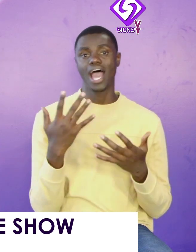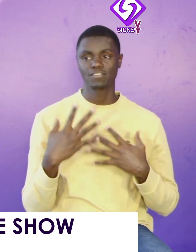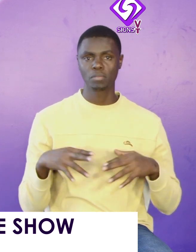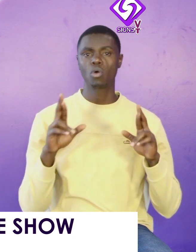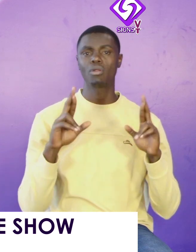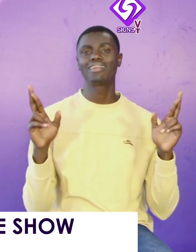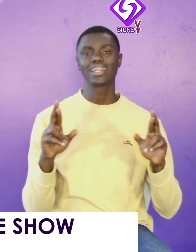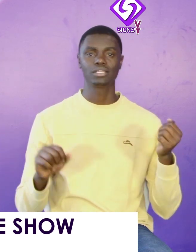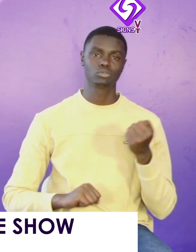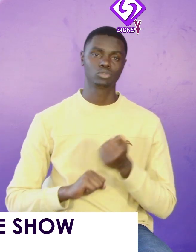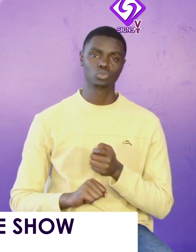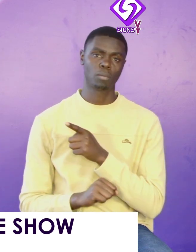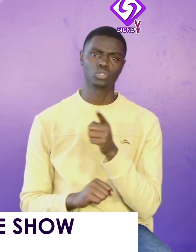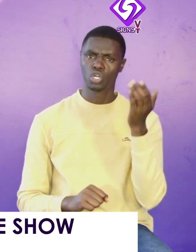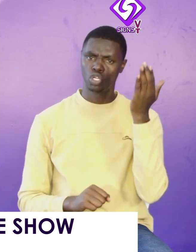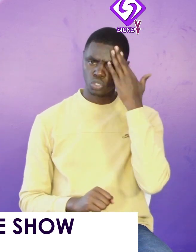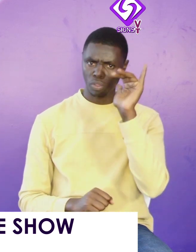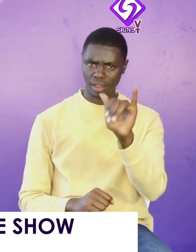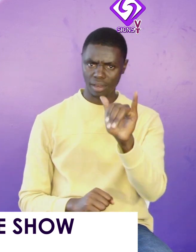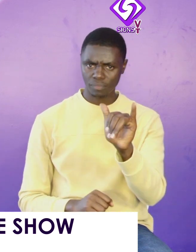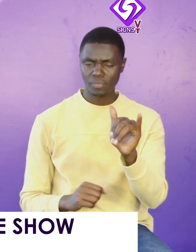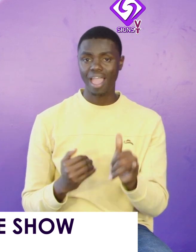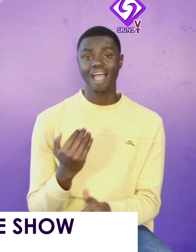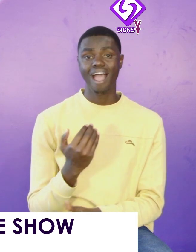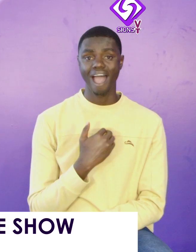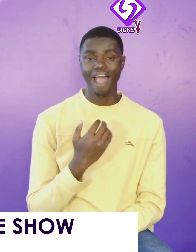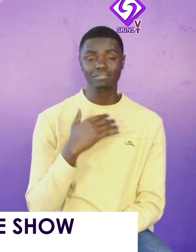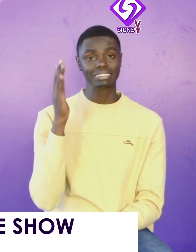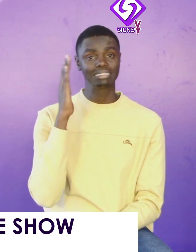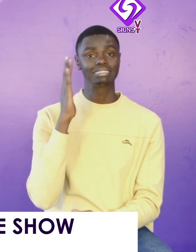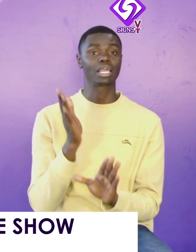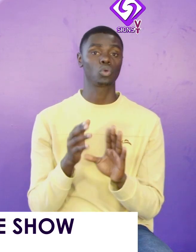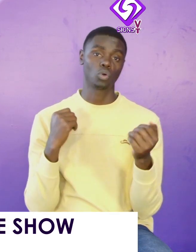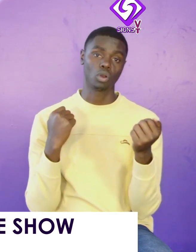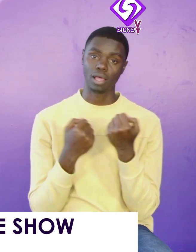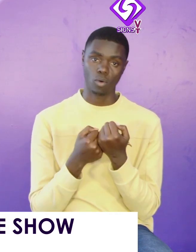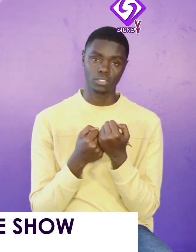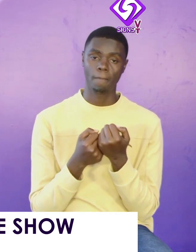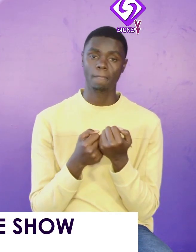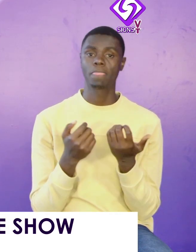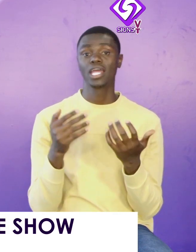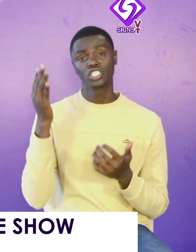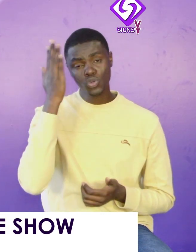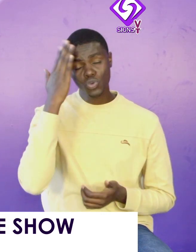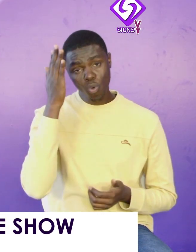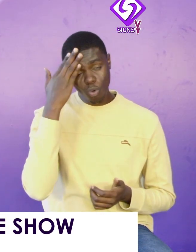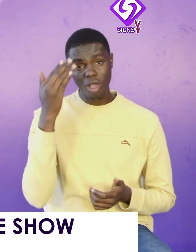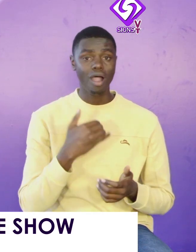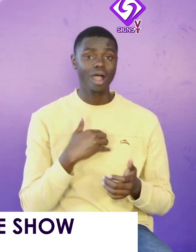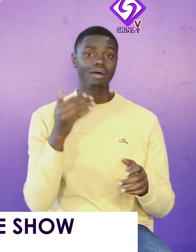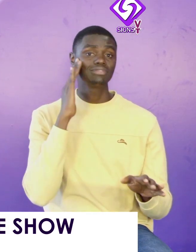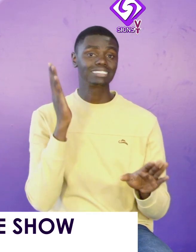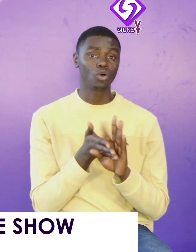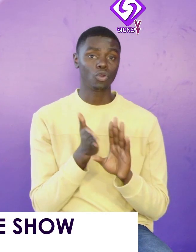to support you. Did you know that? That there is psychological support? Did you know that there is